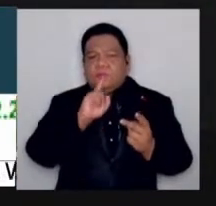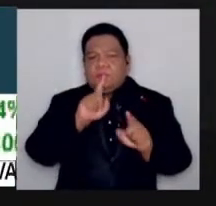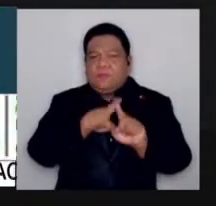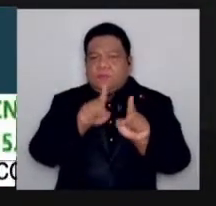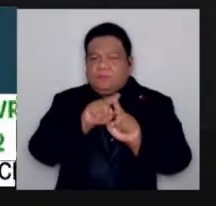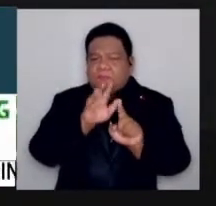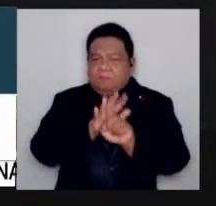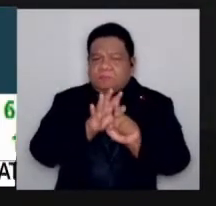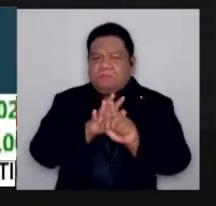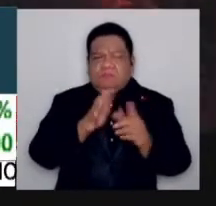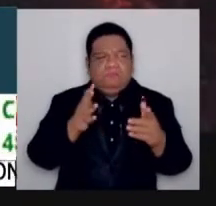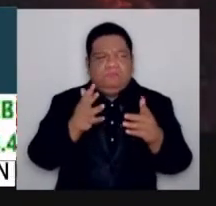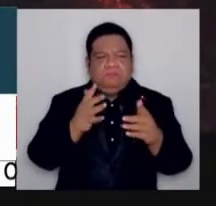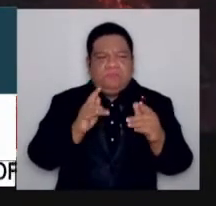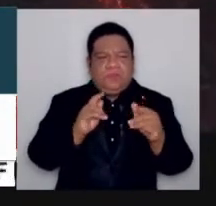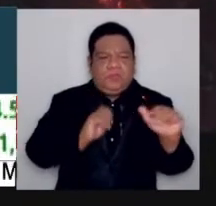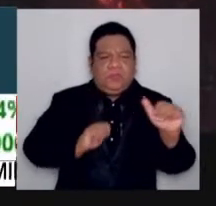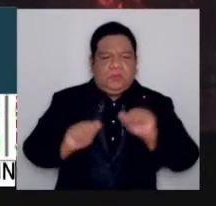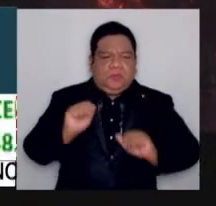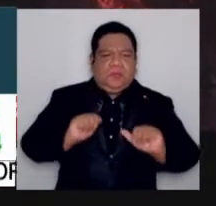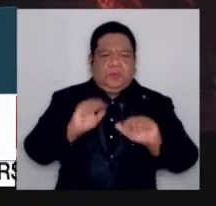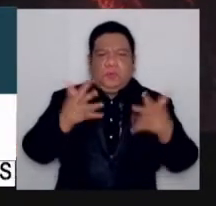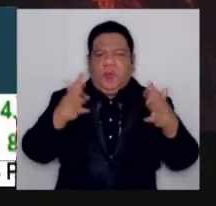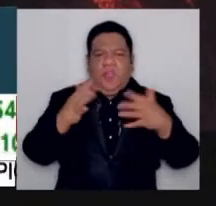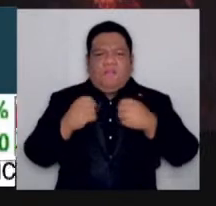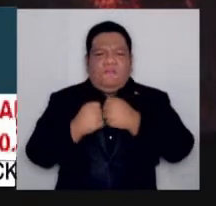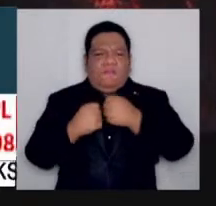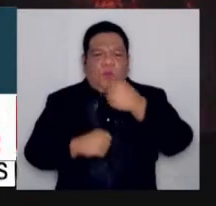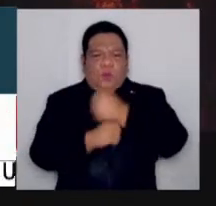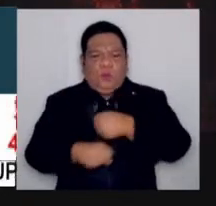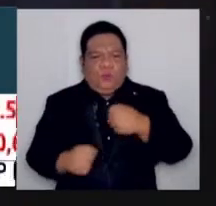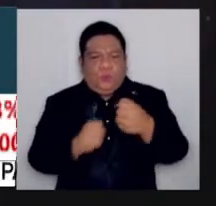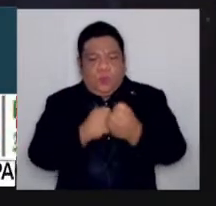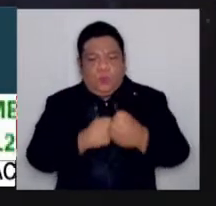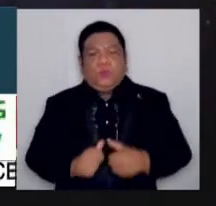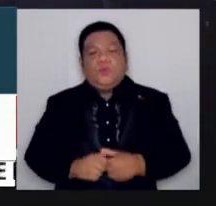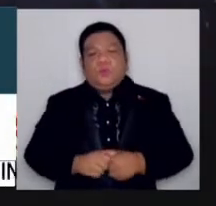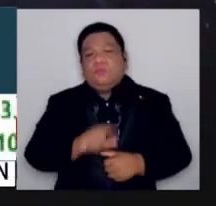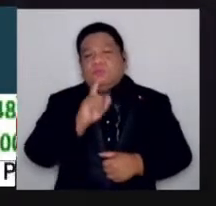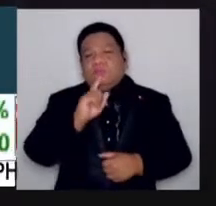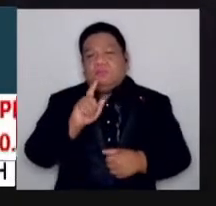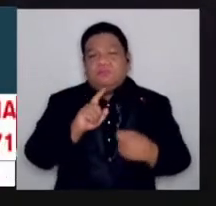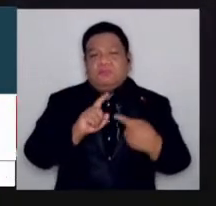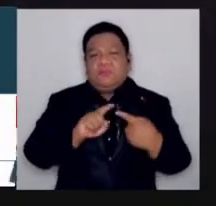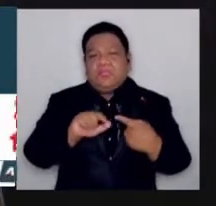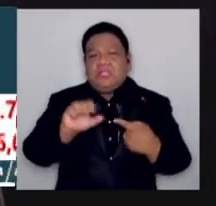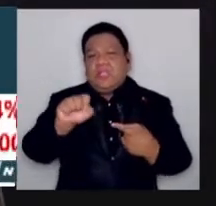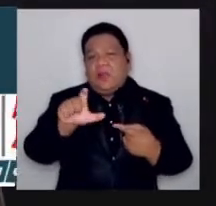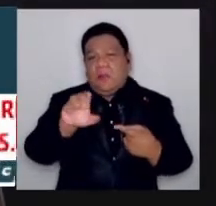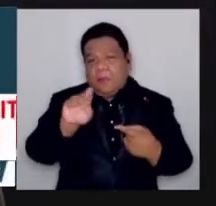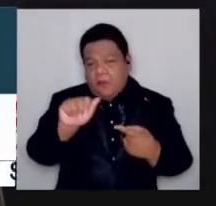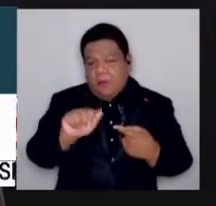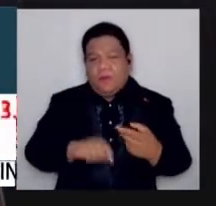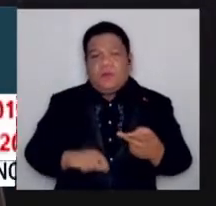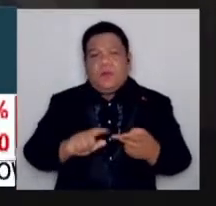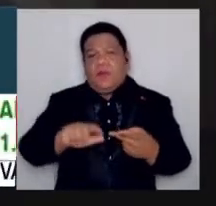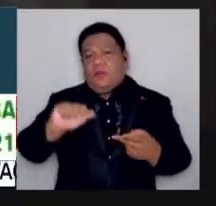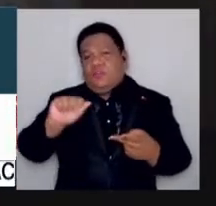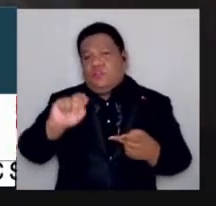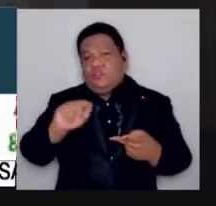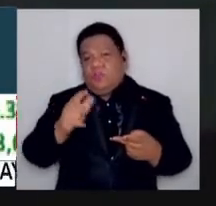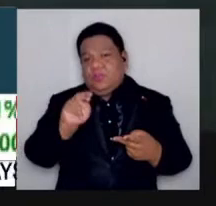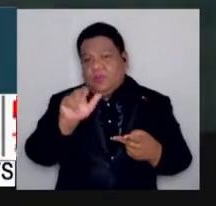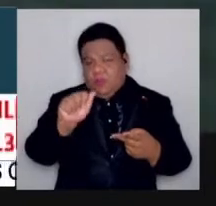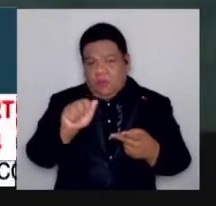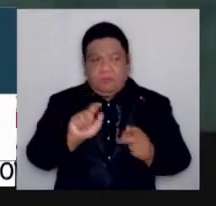strong foundation to back them up. The big name stars of the cast, like Salma Hayek and Angelina Jolie, are just there to